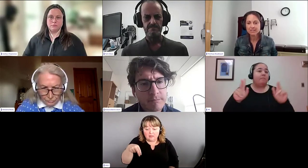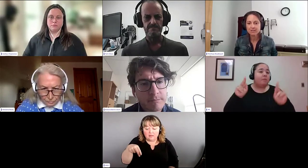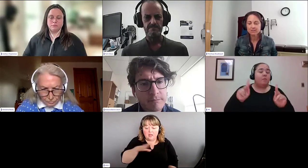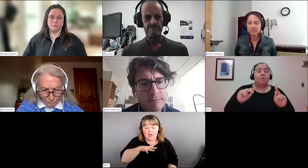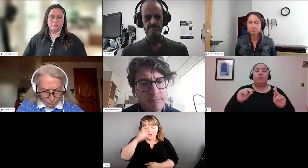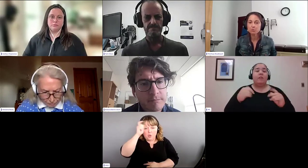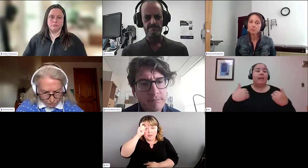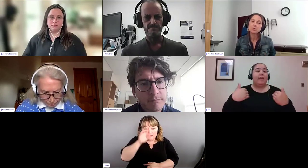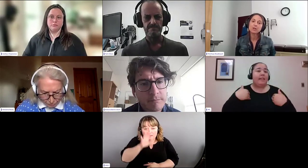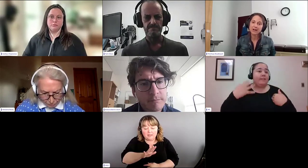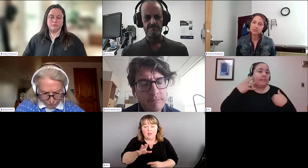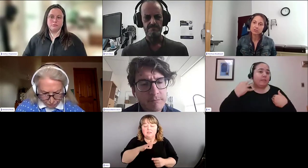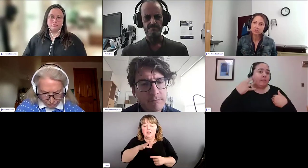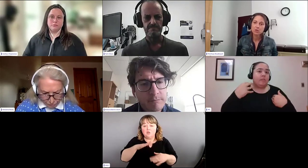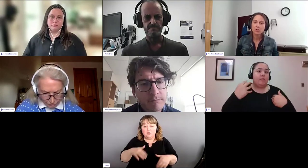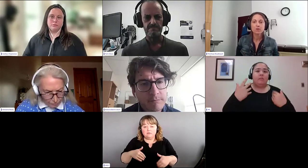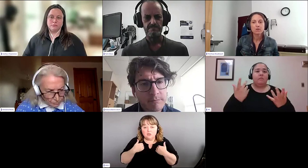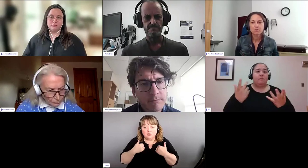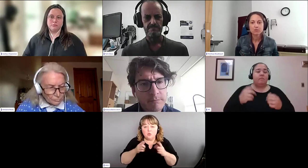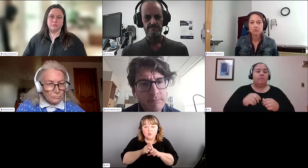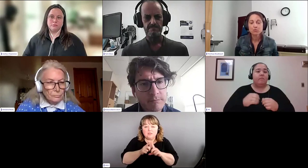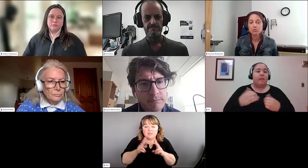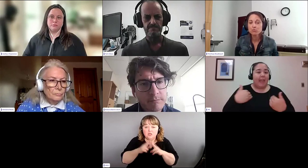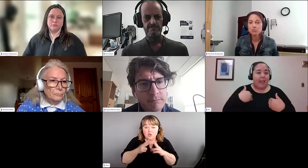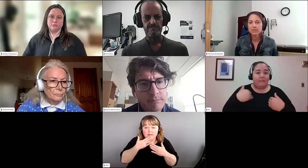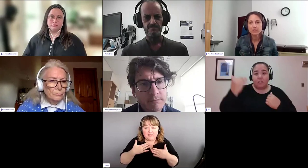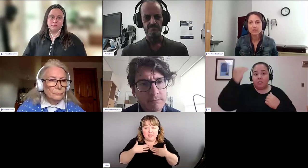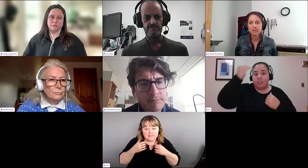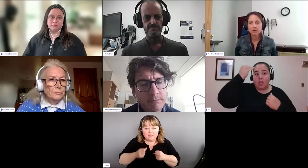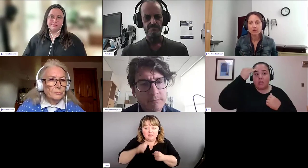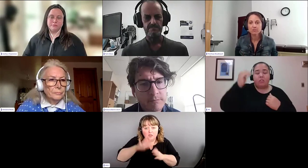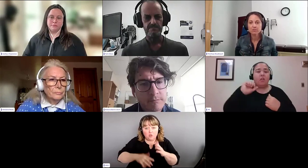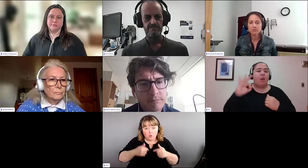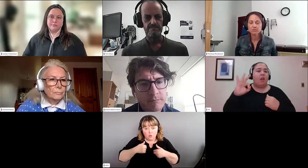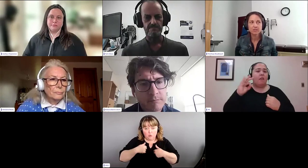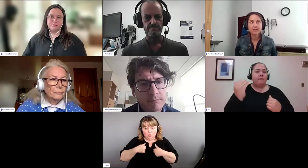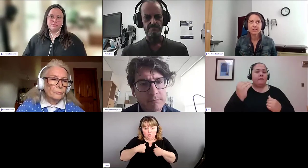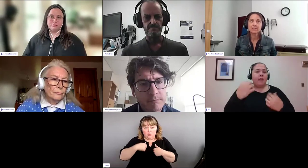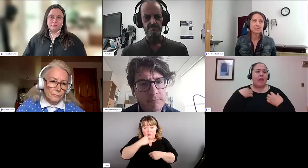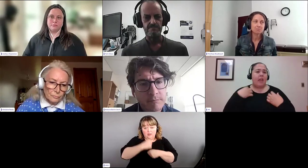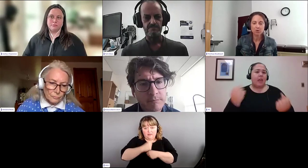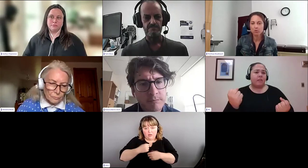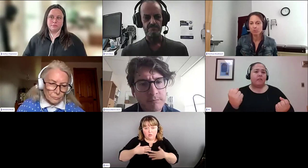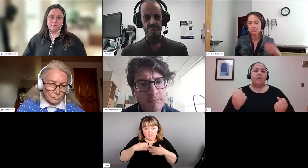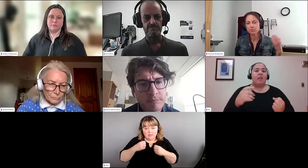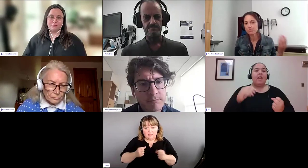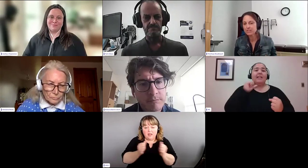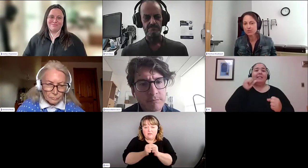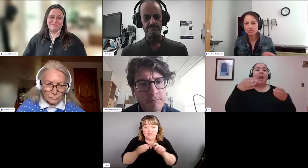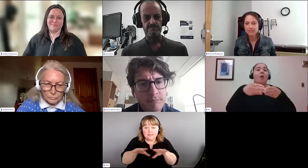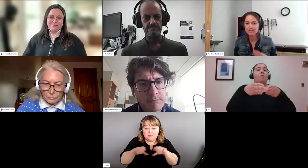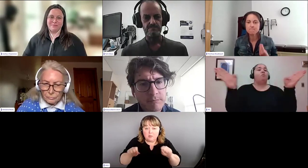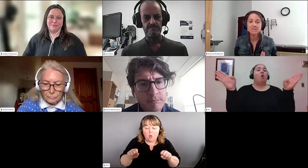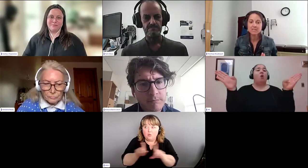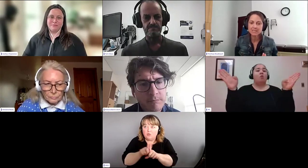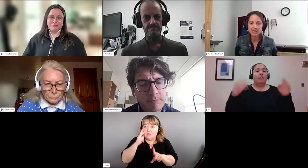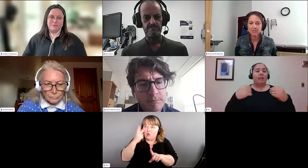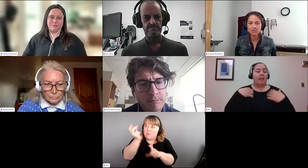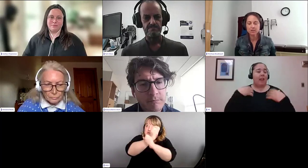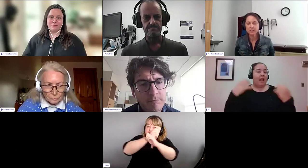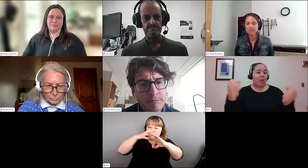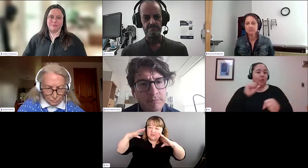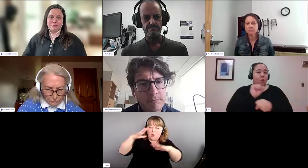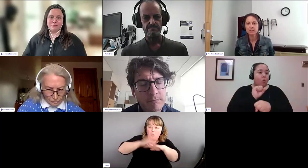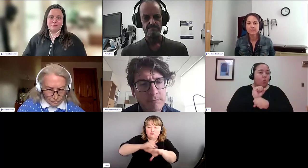have experience, knowledge of healthcare, which is much larger than what we, the healthcare workers with